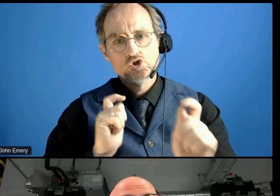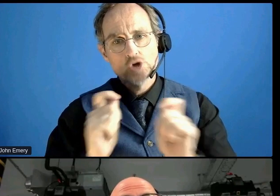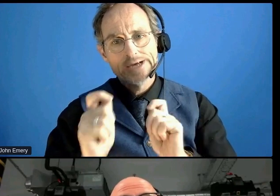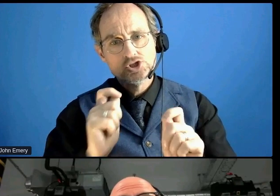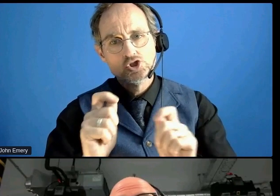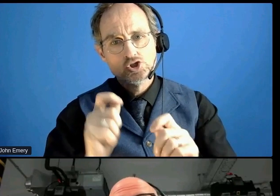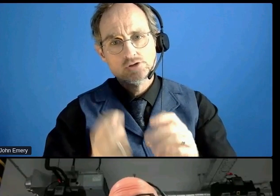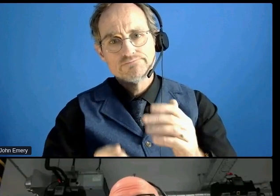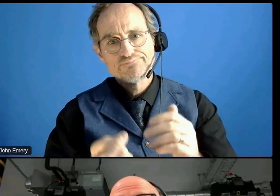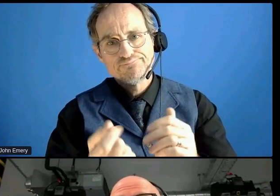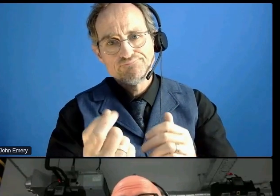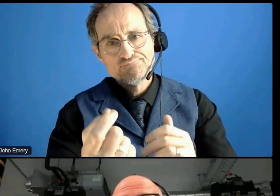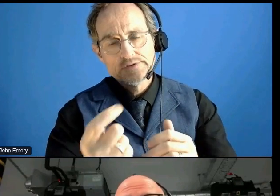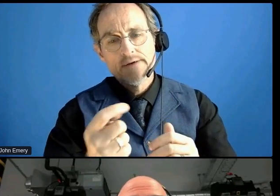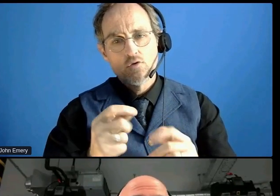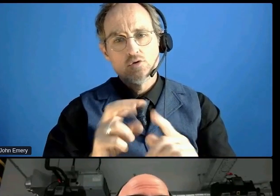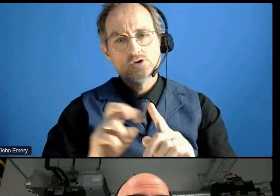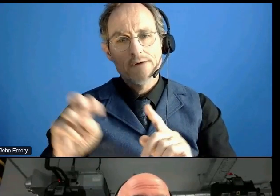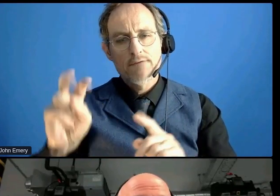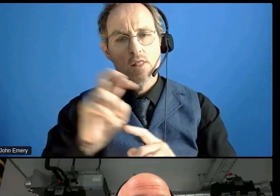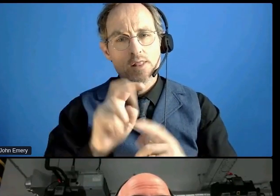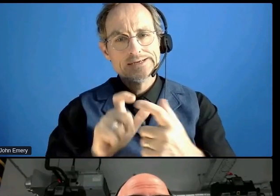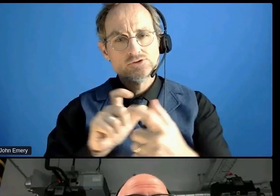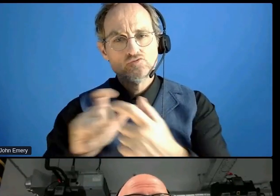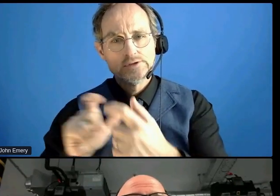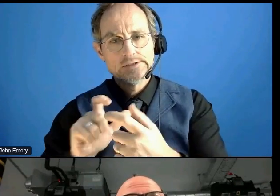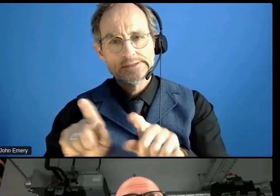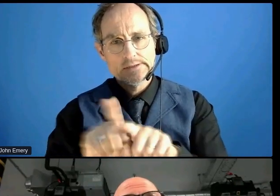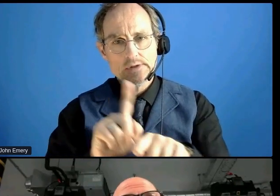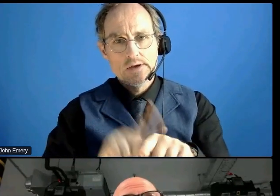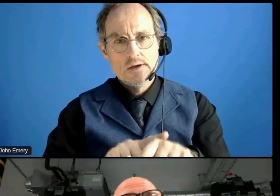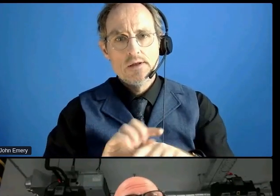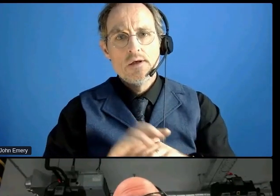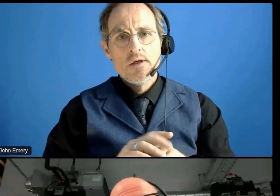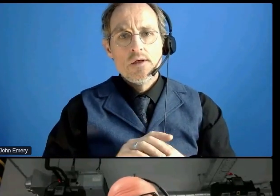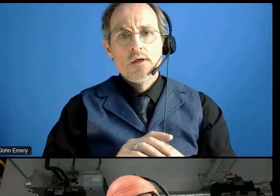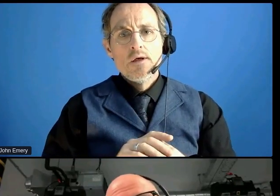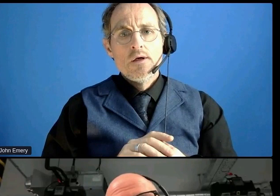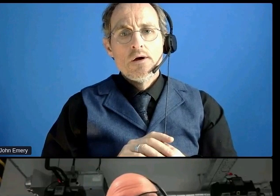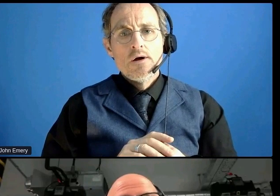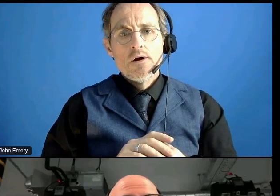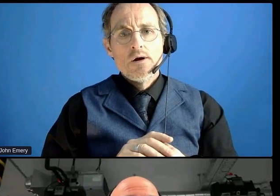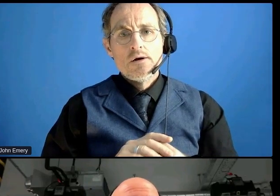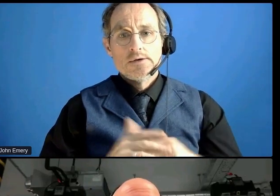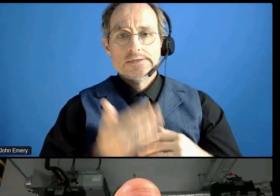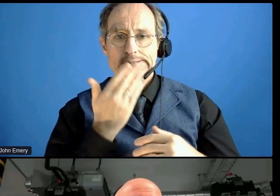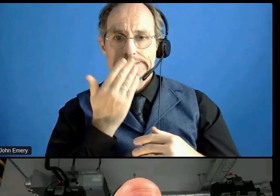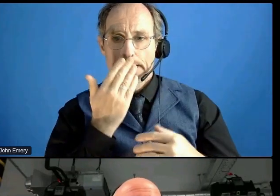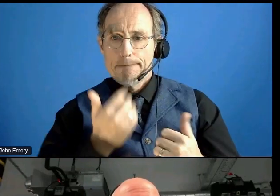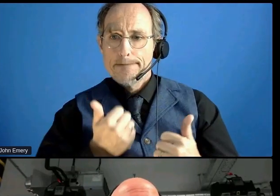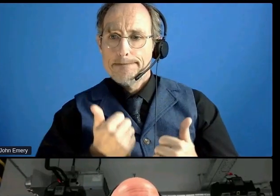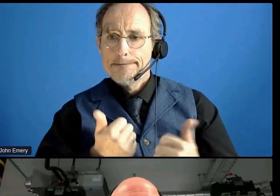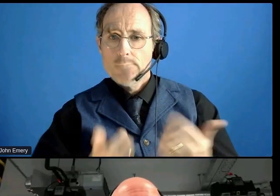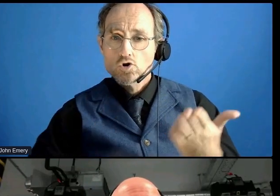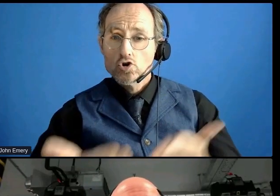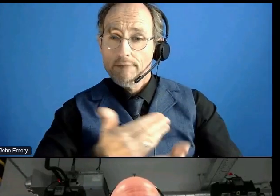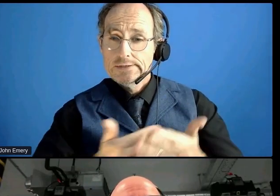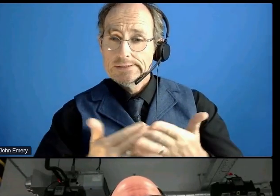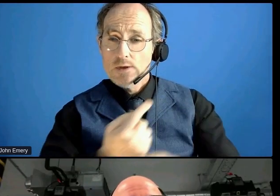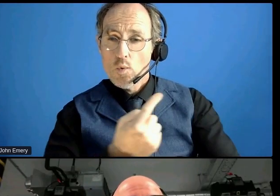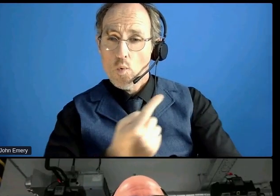to our partners, that early stage of travel, that planning part, that booking part, will hopefully become so much